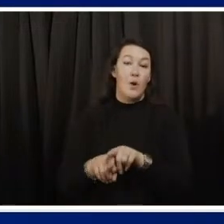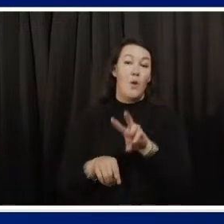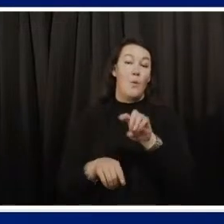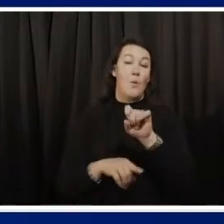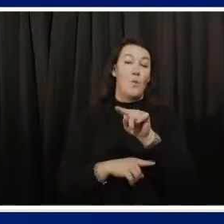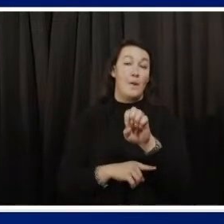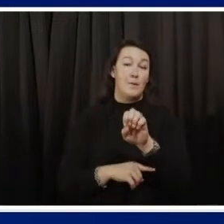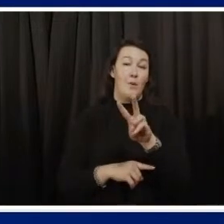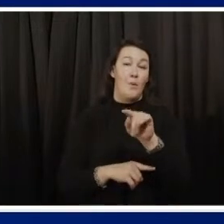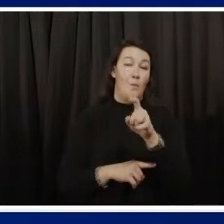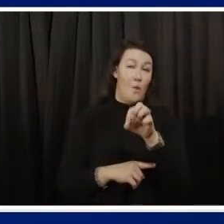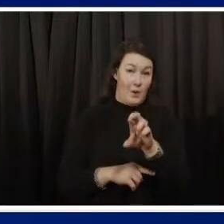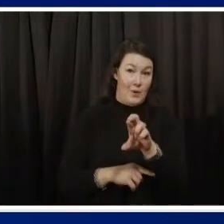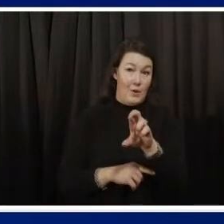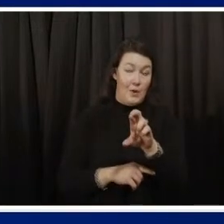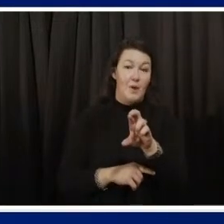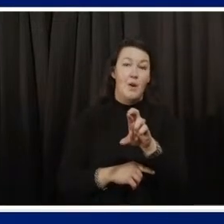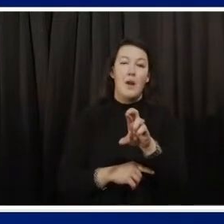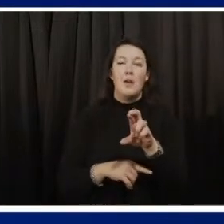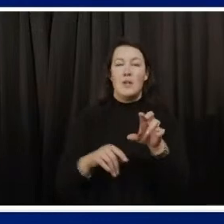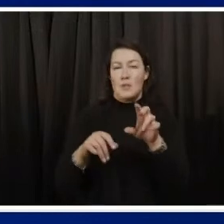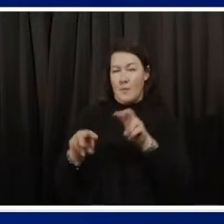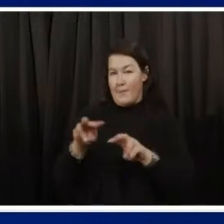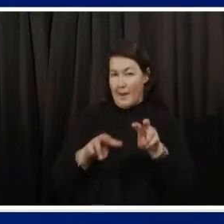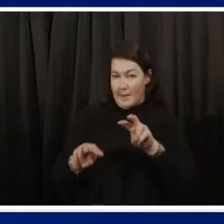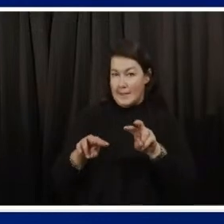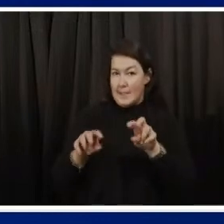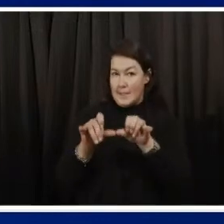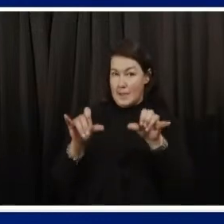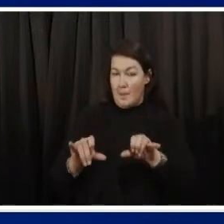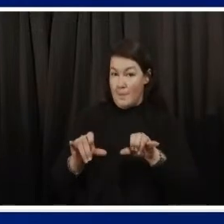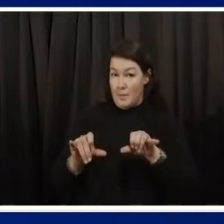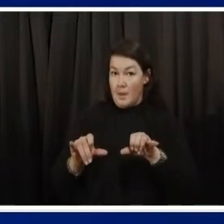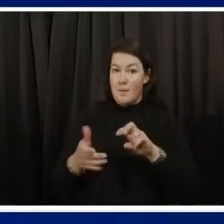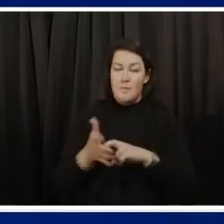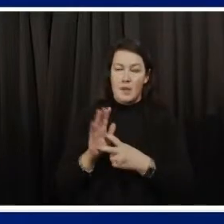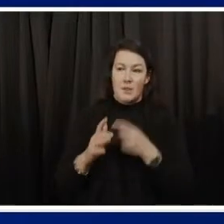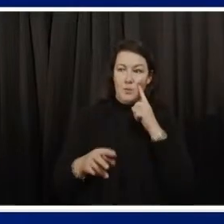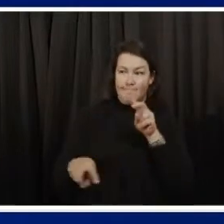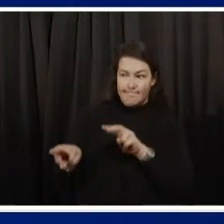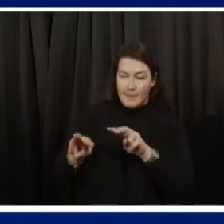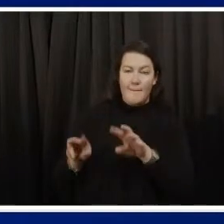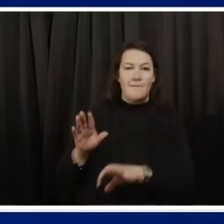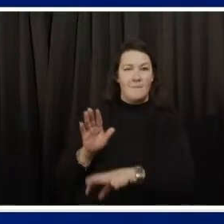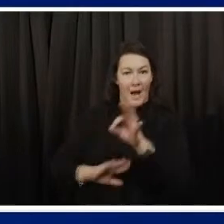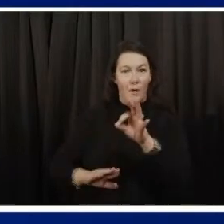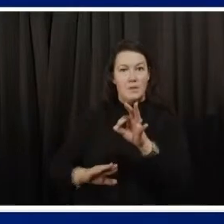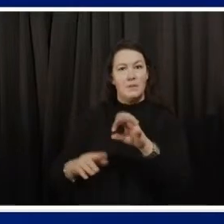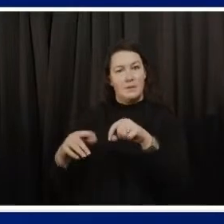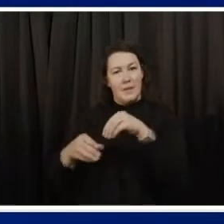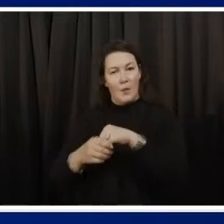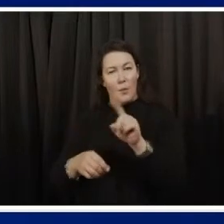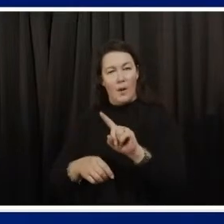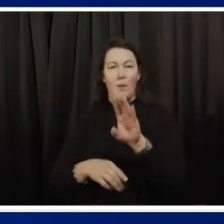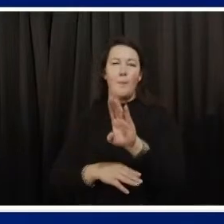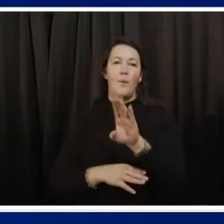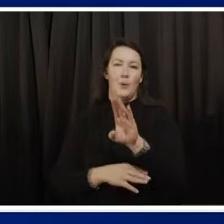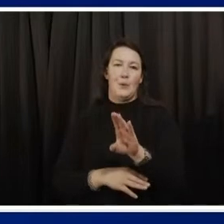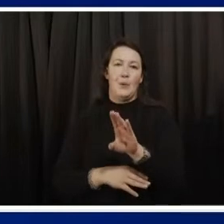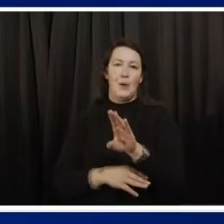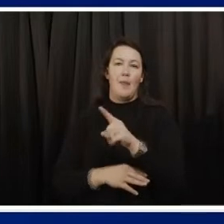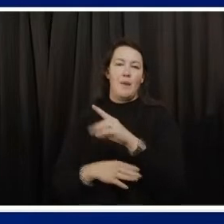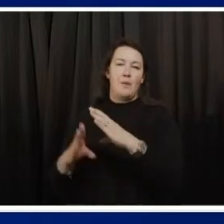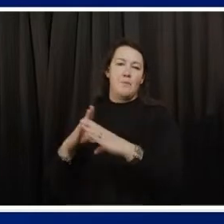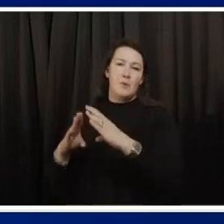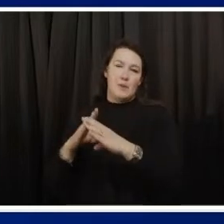picked up some of the signature mutations of the Omicron variant. That detection occurred in Boulder's municipal wastewater